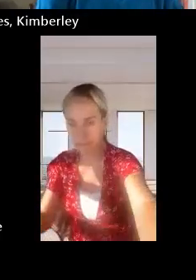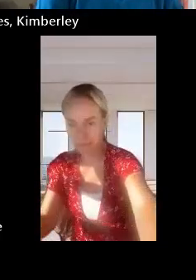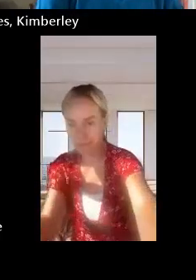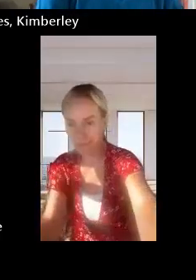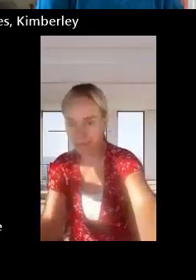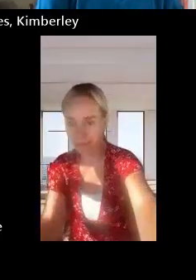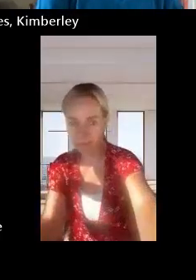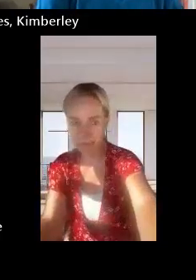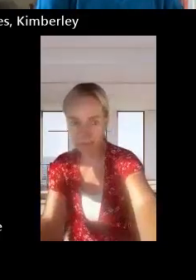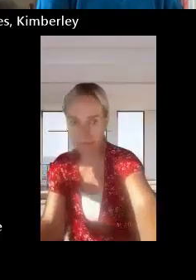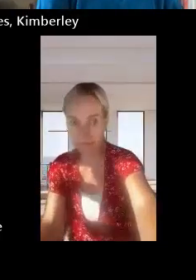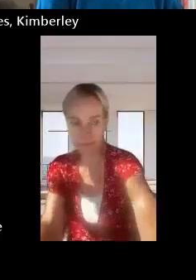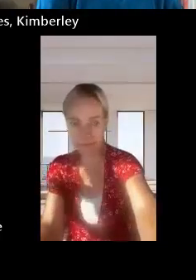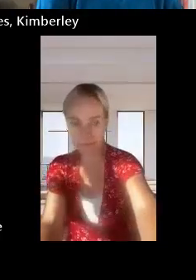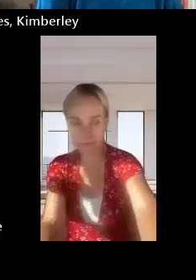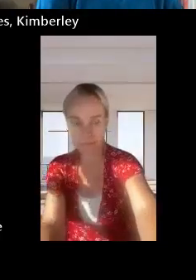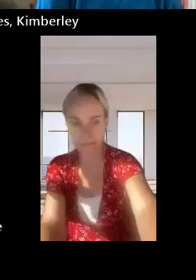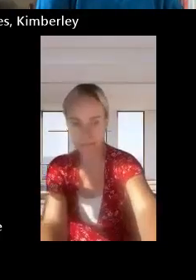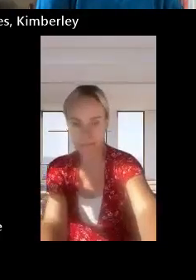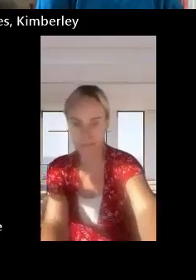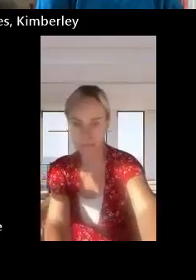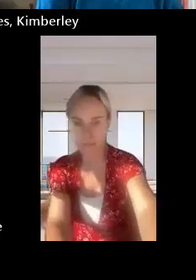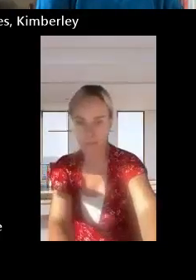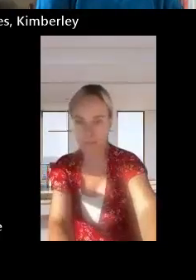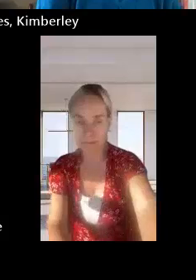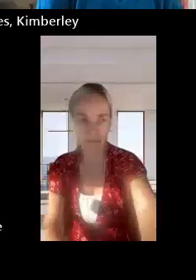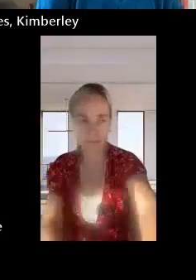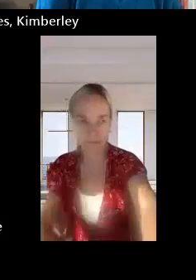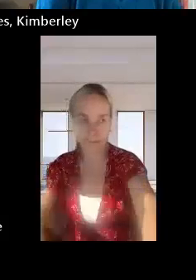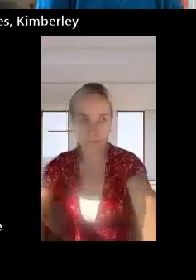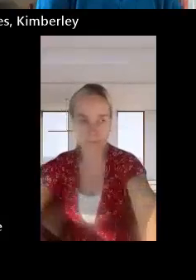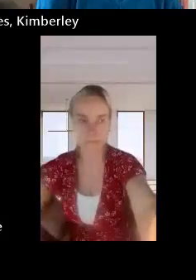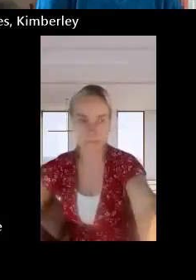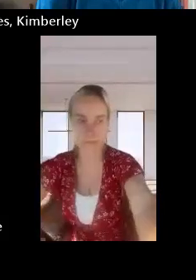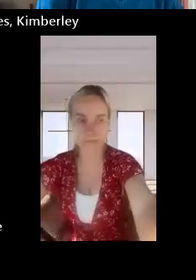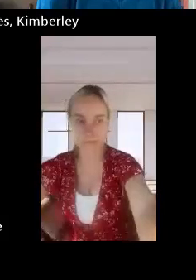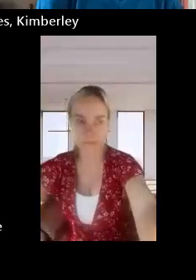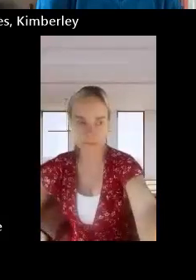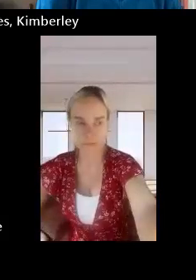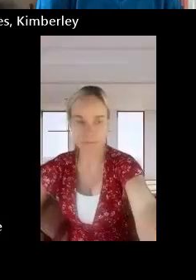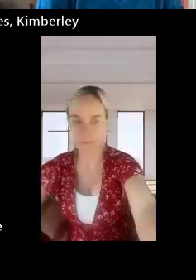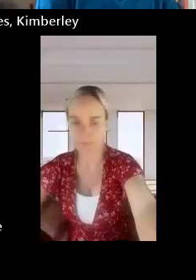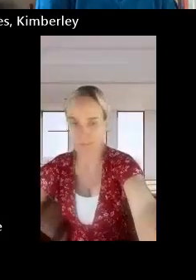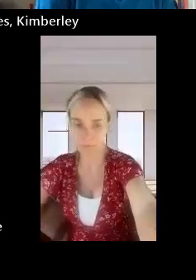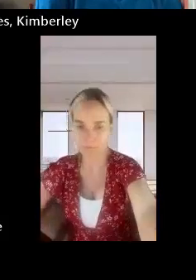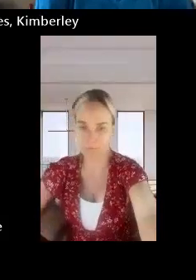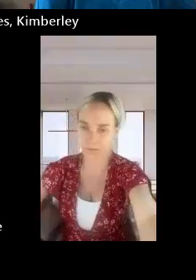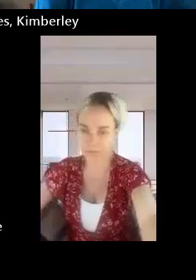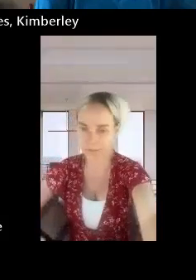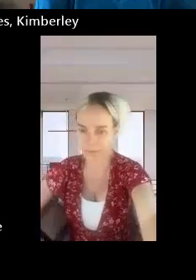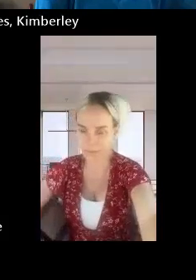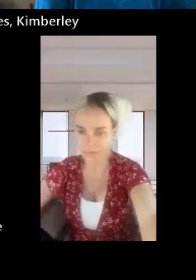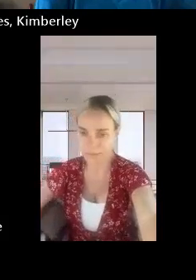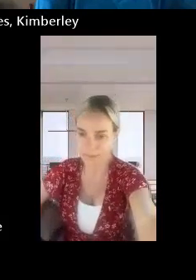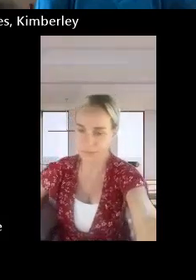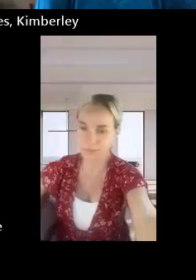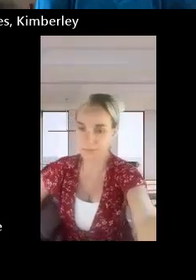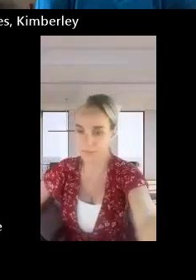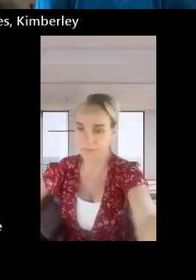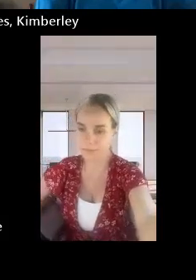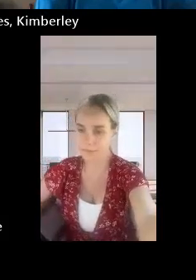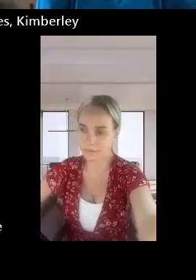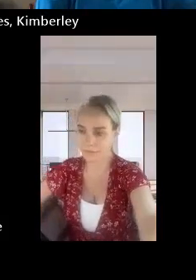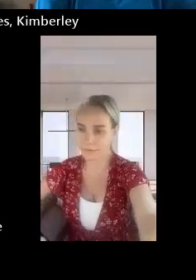So let's get ready to start. Before we do, we need to have approval of the agenda. So, Susan Benjamin, do I have you put it on the floor? Yes.